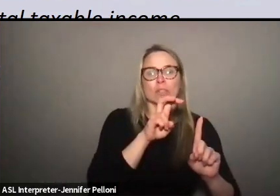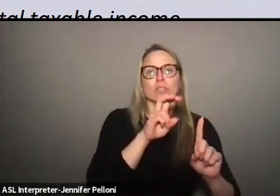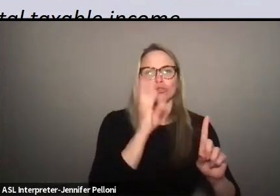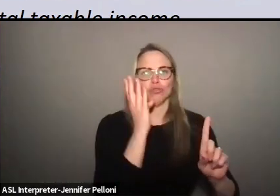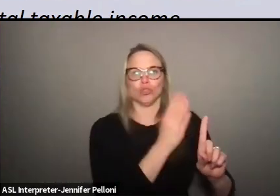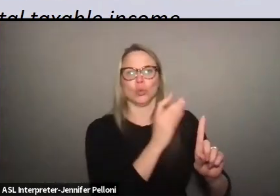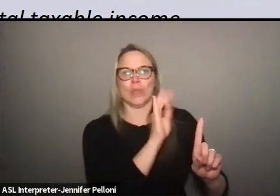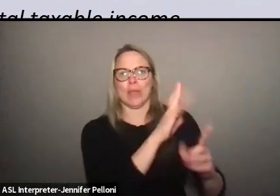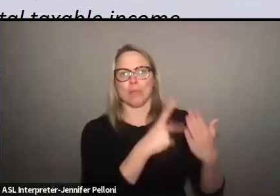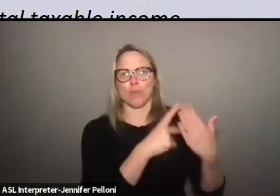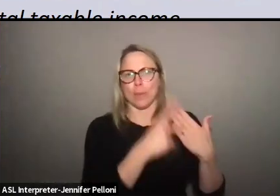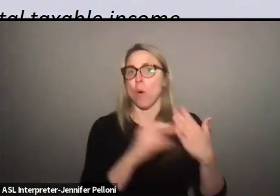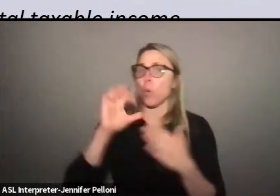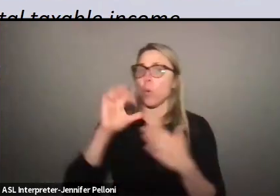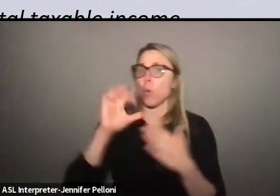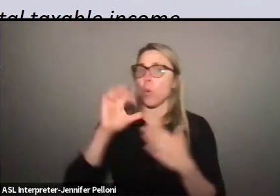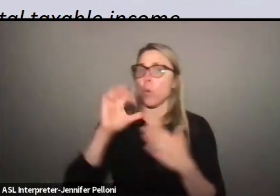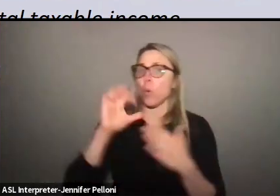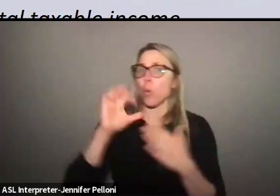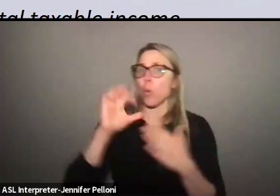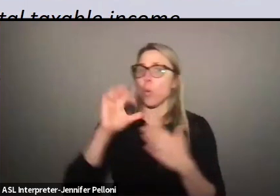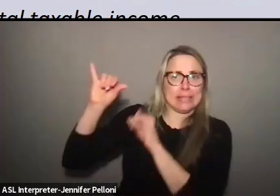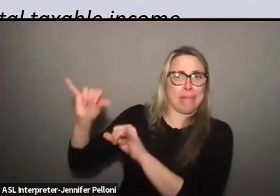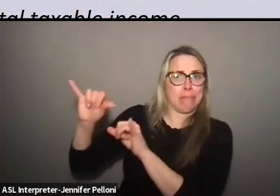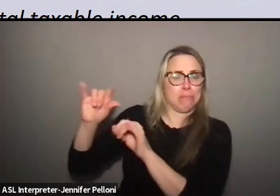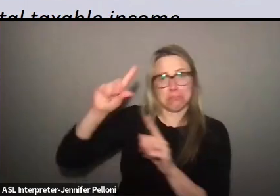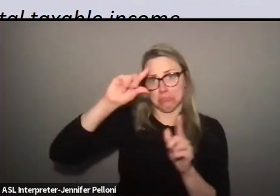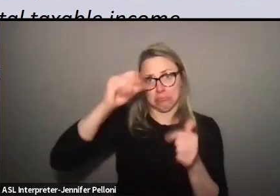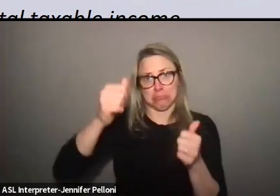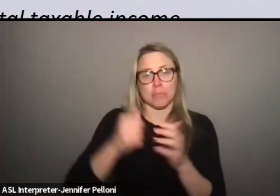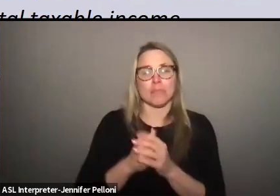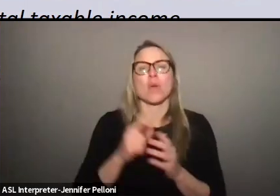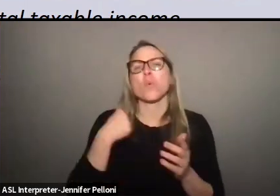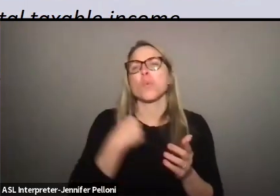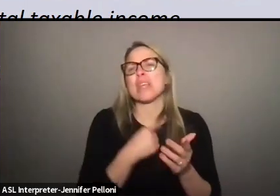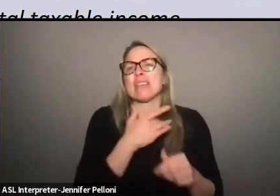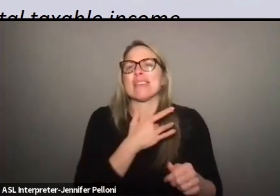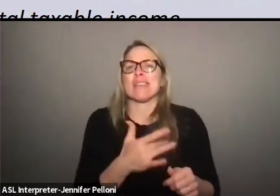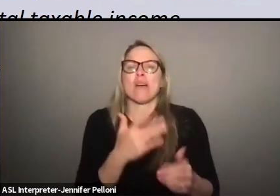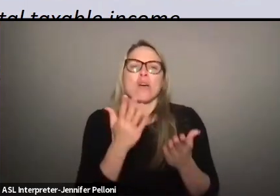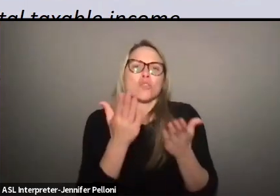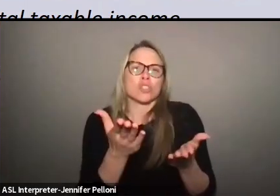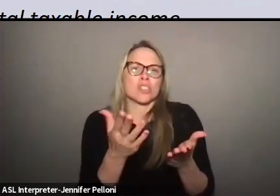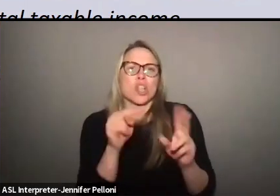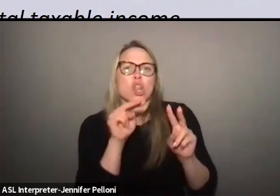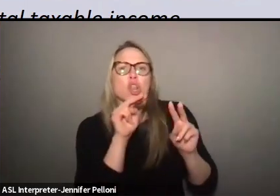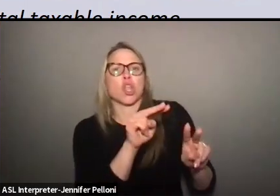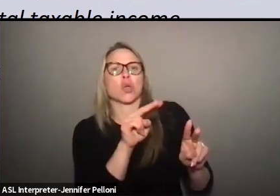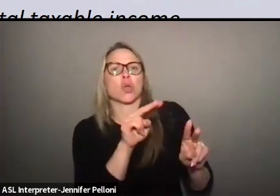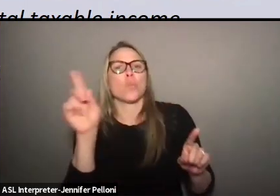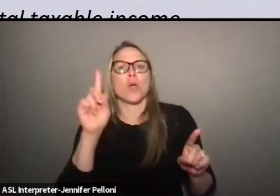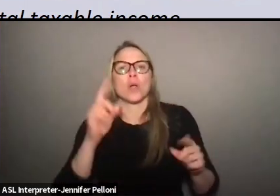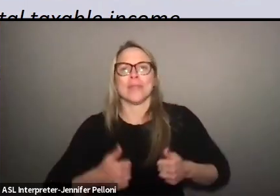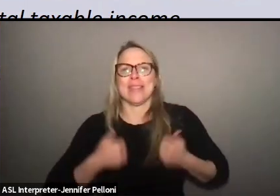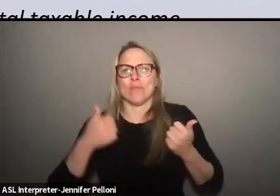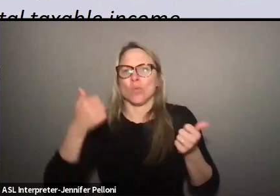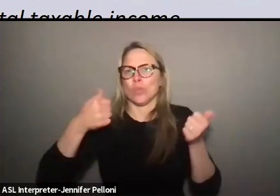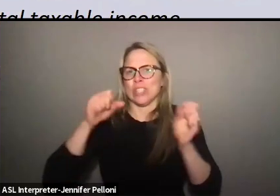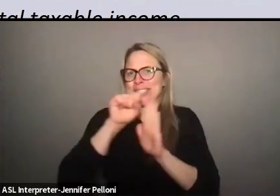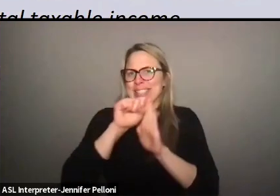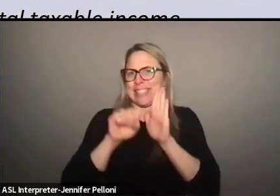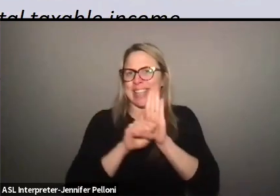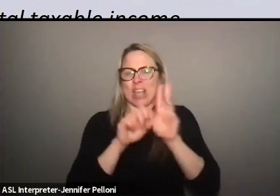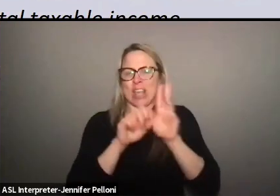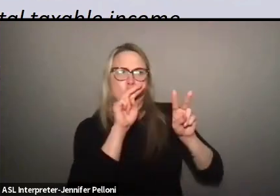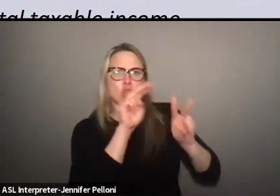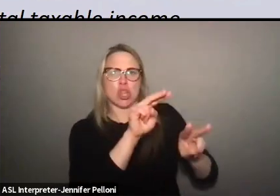their program. And oftentimes we suggest that people take a look at the state of their residence, okay?